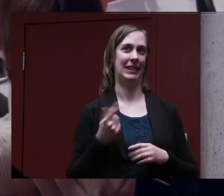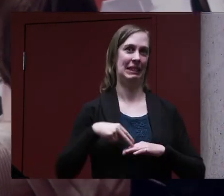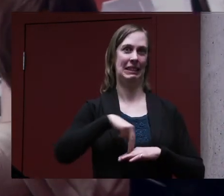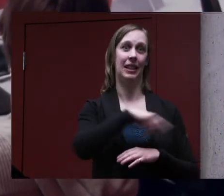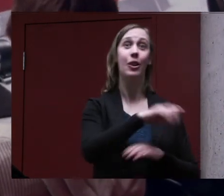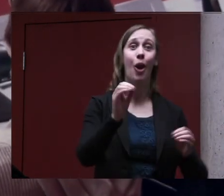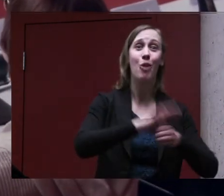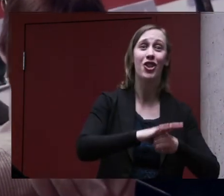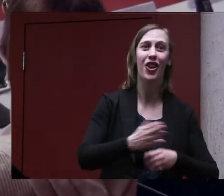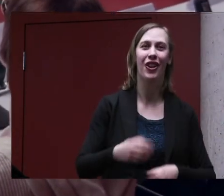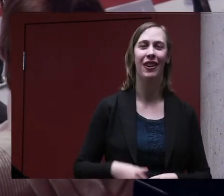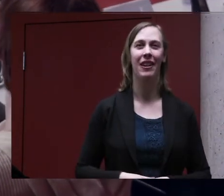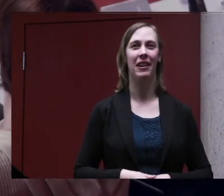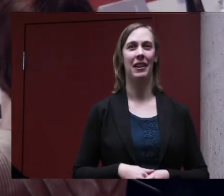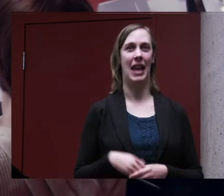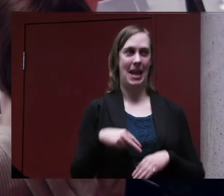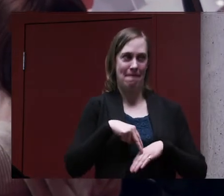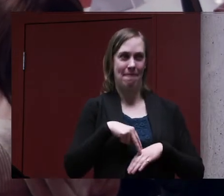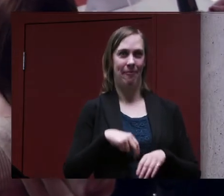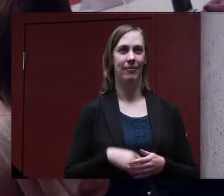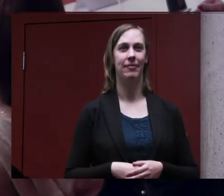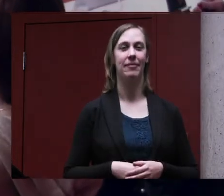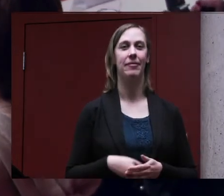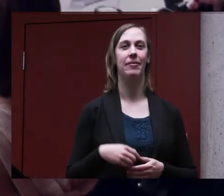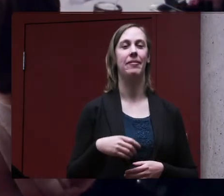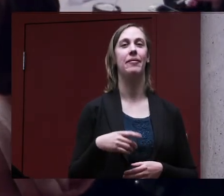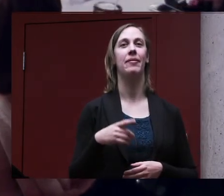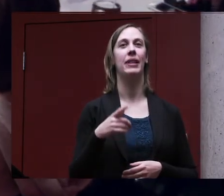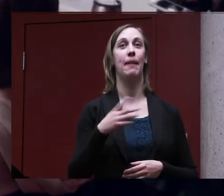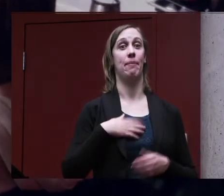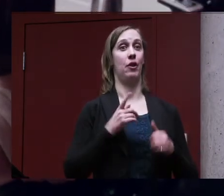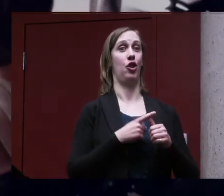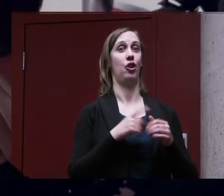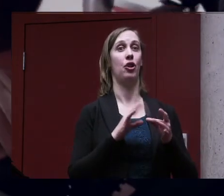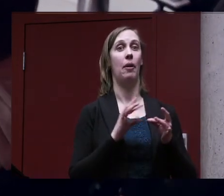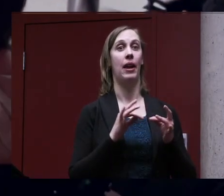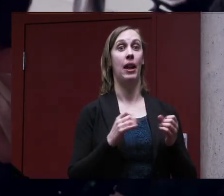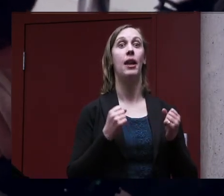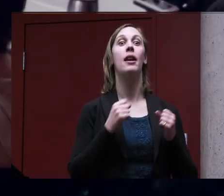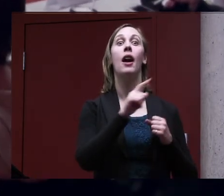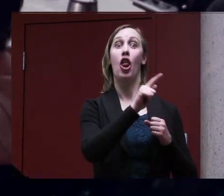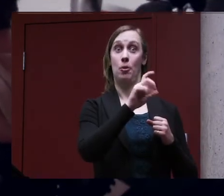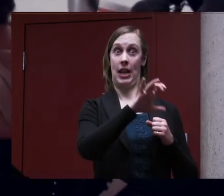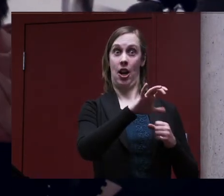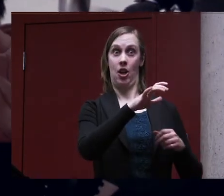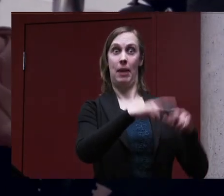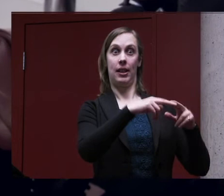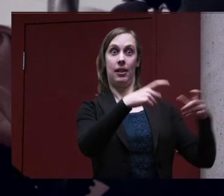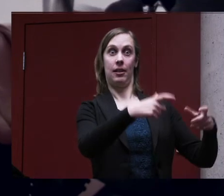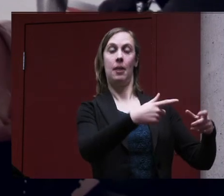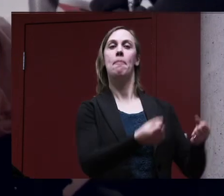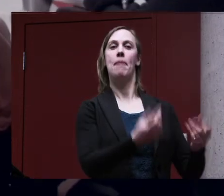No pressure. No pressure. Well, first of all, just my first comment is that many of the long-term care facilities are for